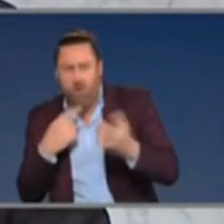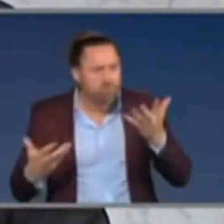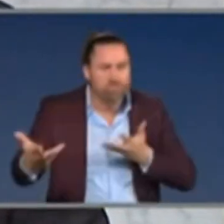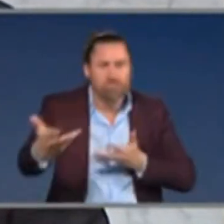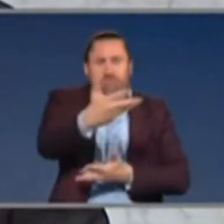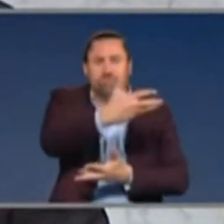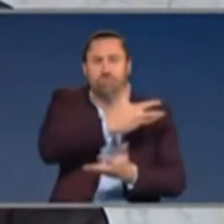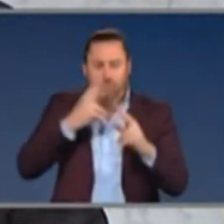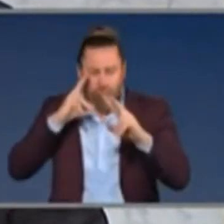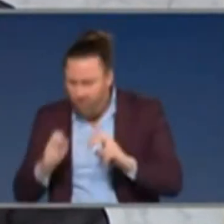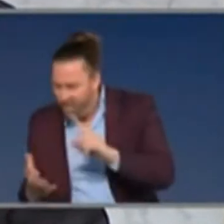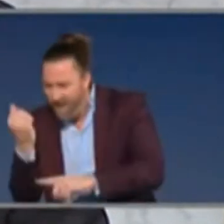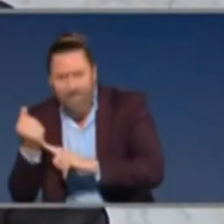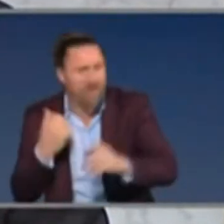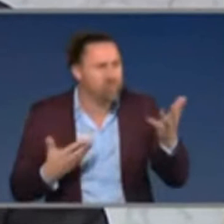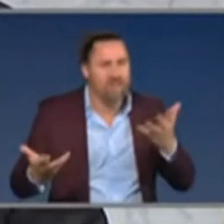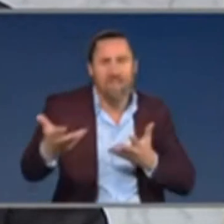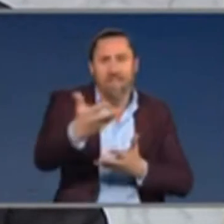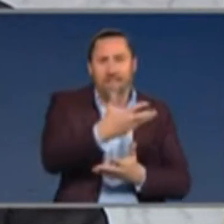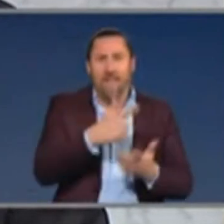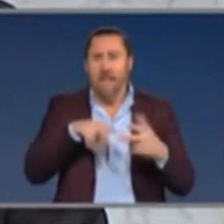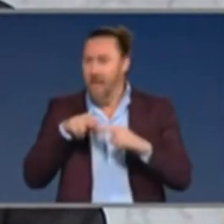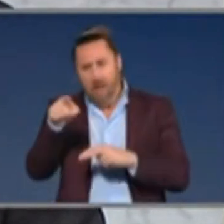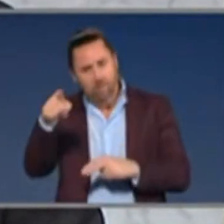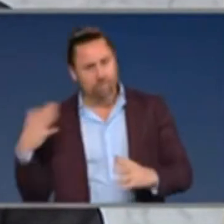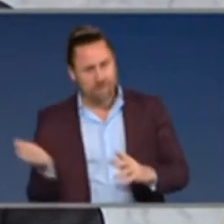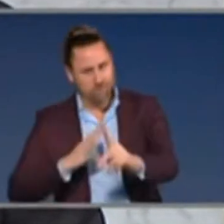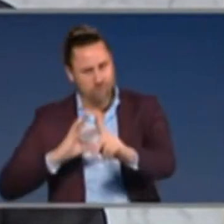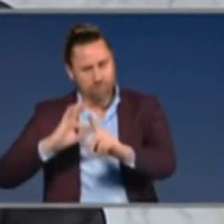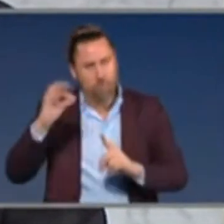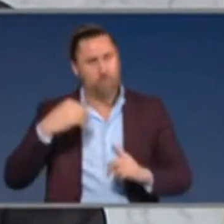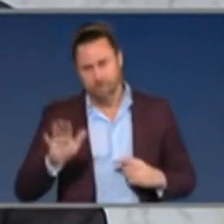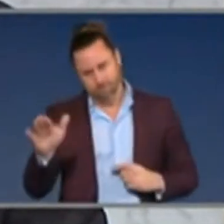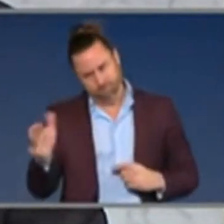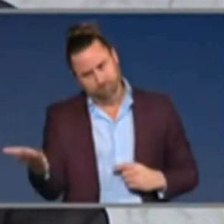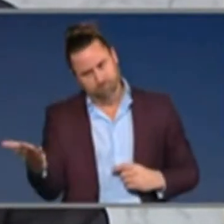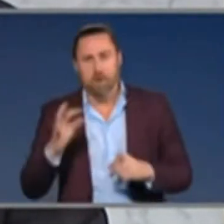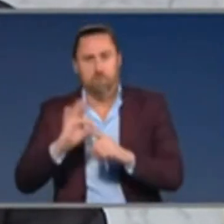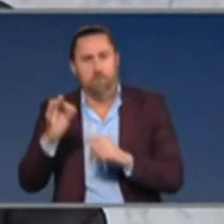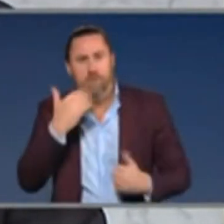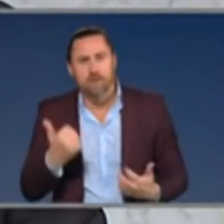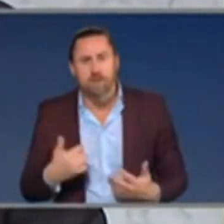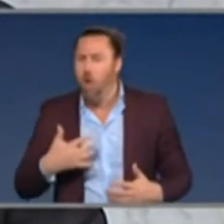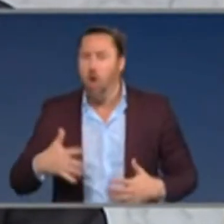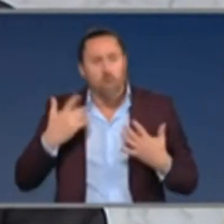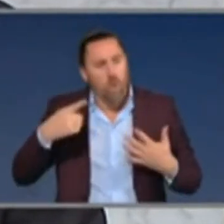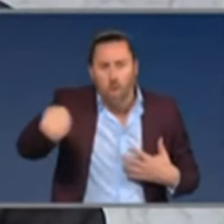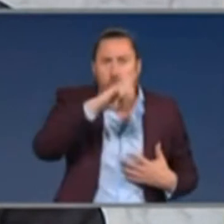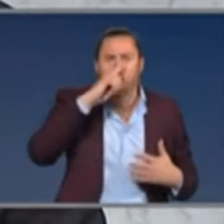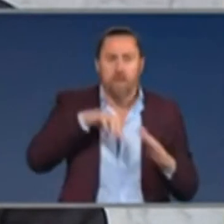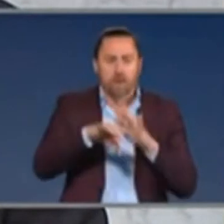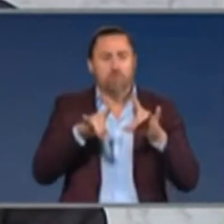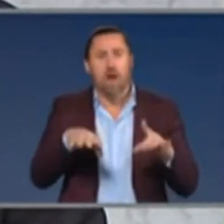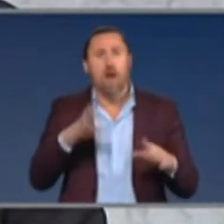where there are responsibilities and accountabilities that are needed, they are being addressed. But I don't want to give Australians, and I'd urge in